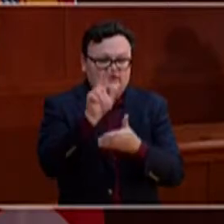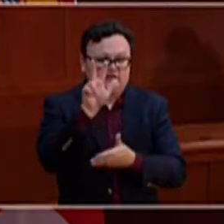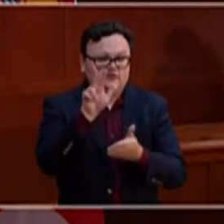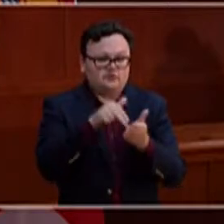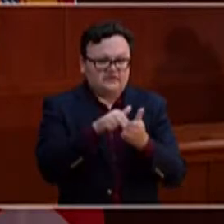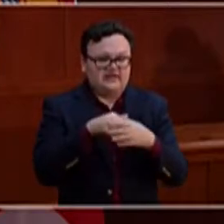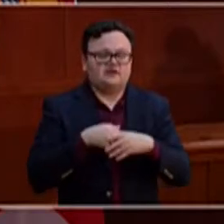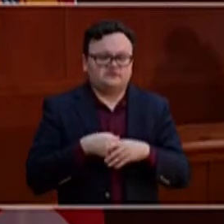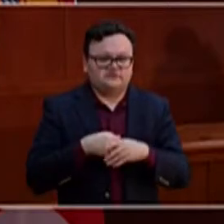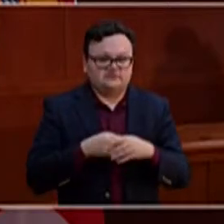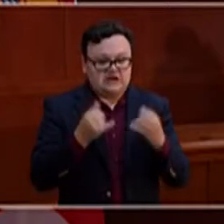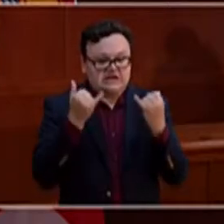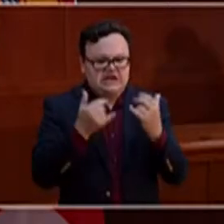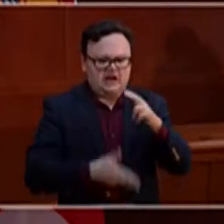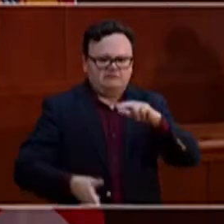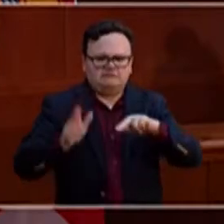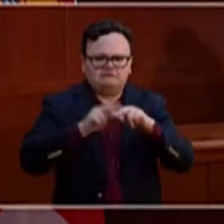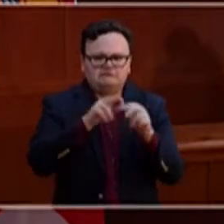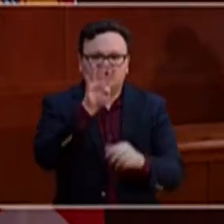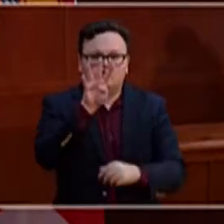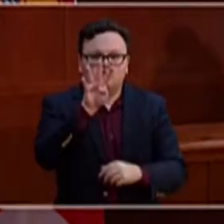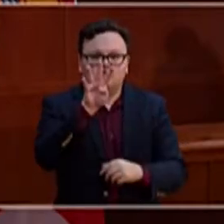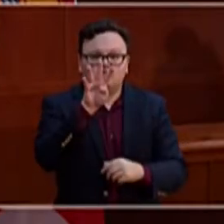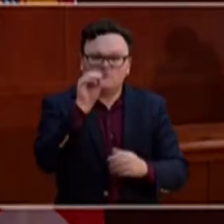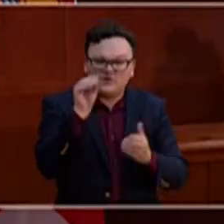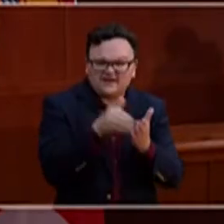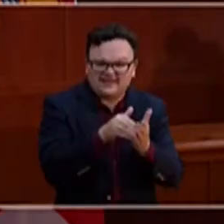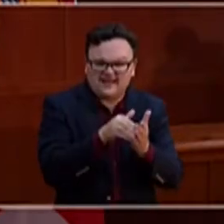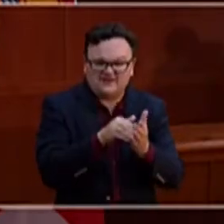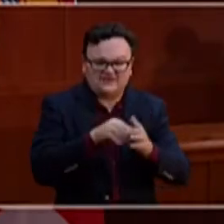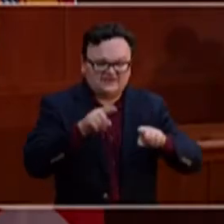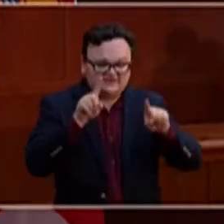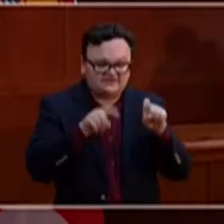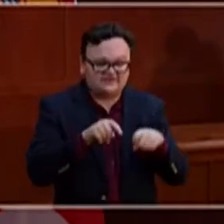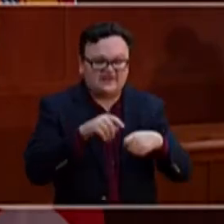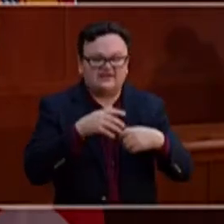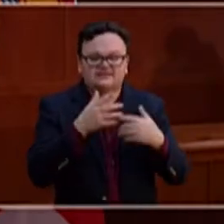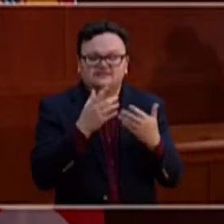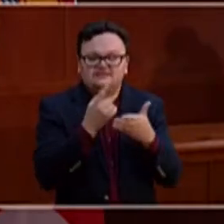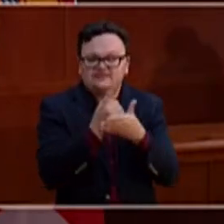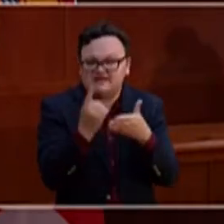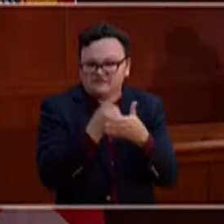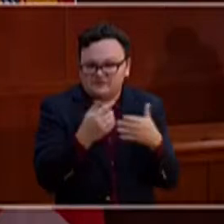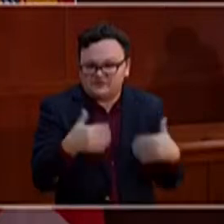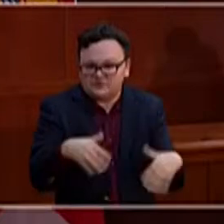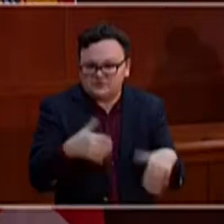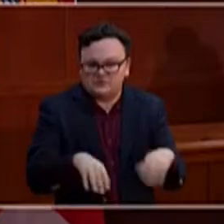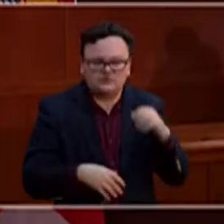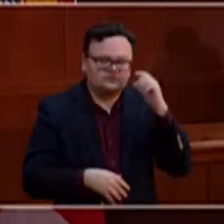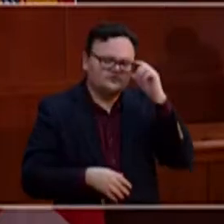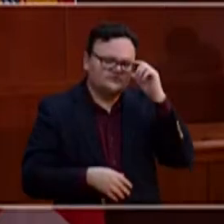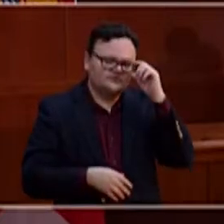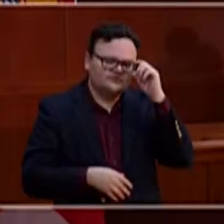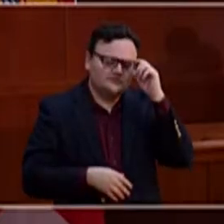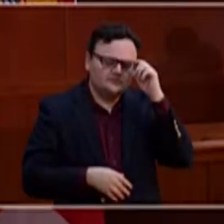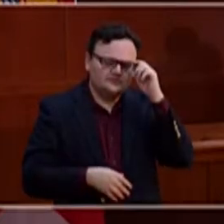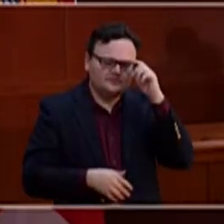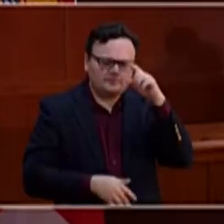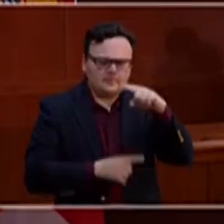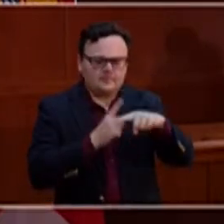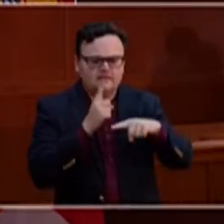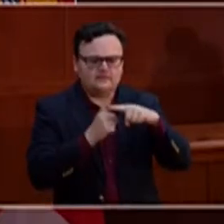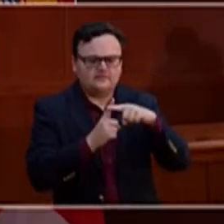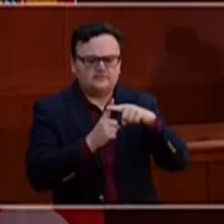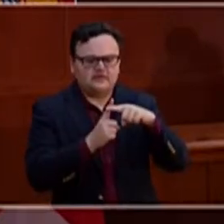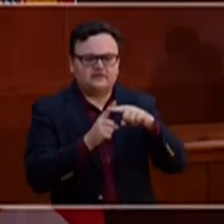as 40,000 tests a week. Our physician offices are doing those tests as well. We also have the ability to help folks